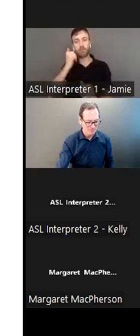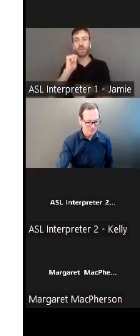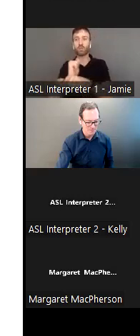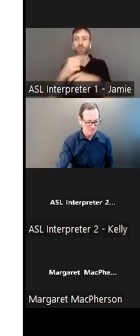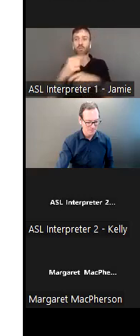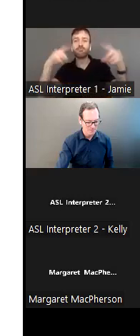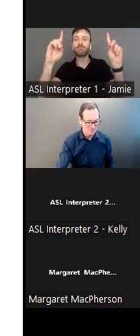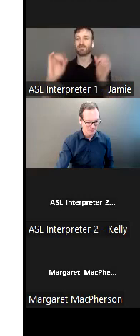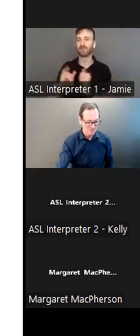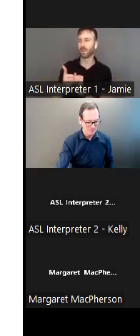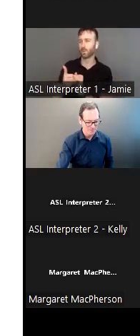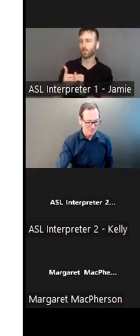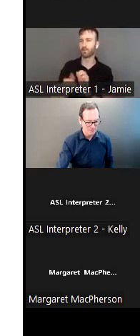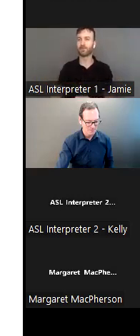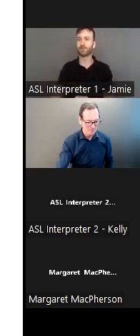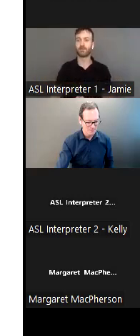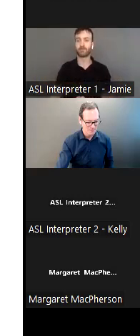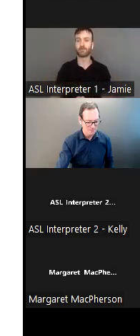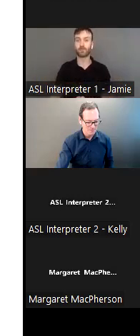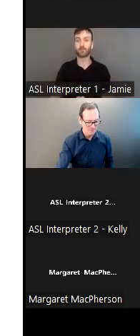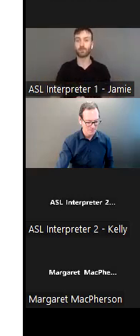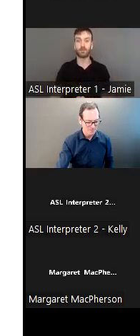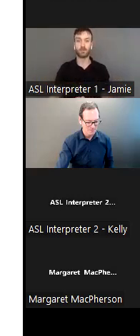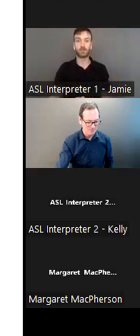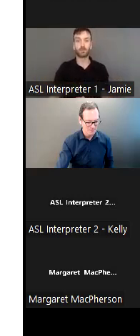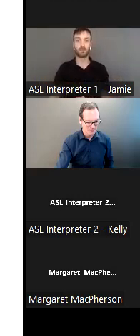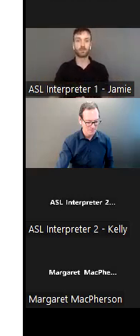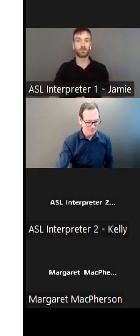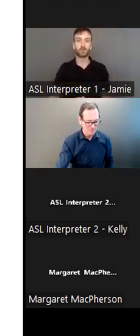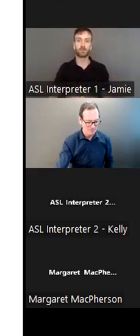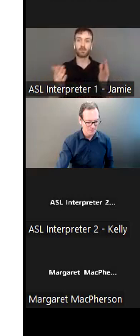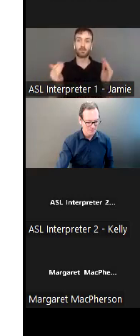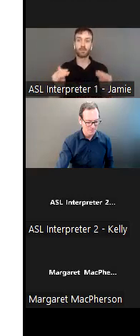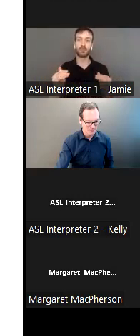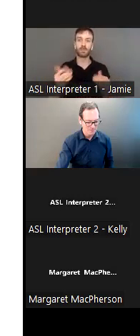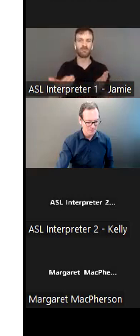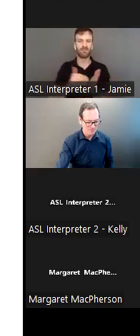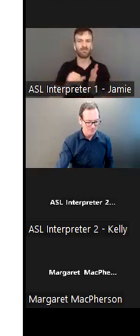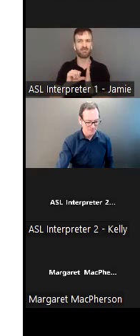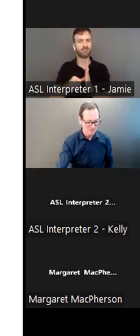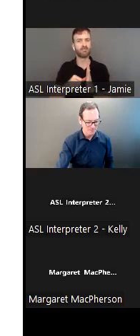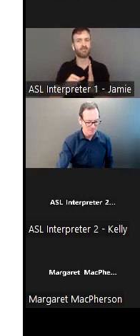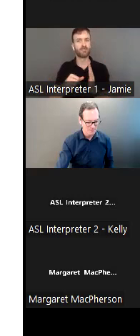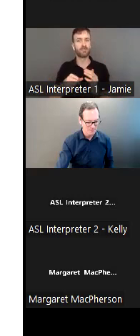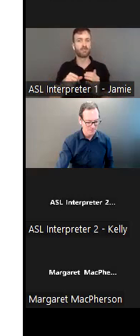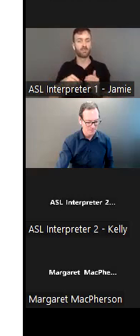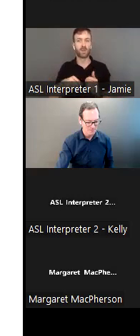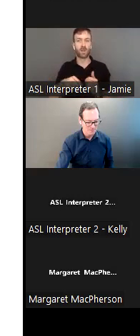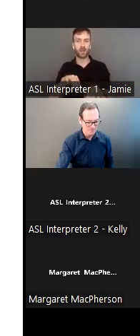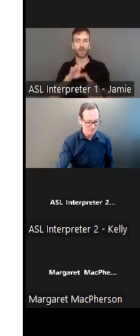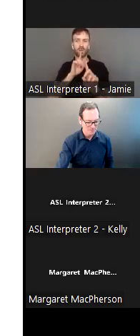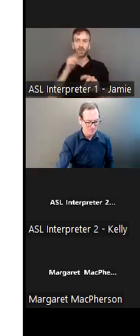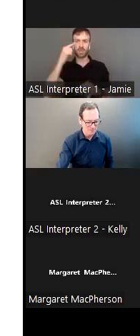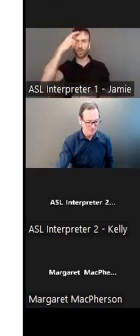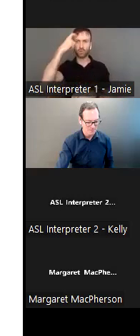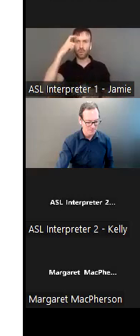people who need our services? And then this point I made earlier about really thinking about some of these responses to trauma and violence